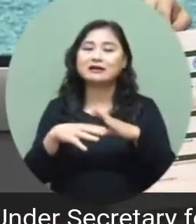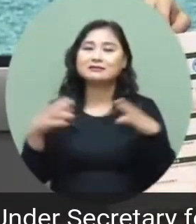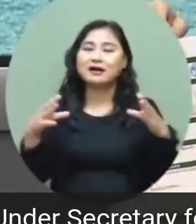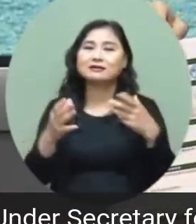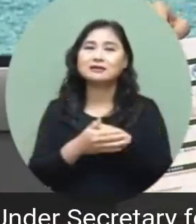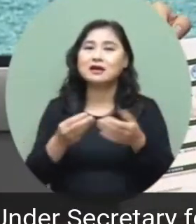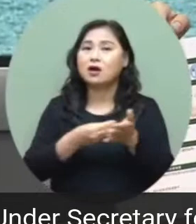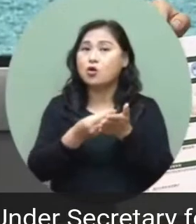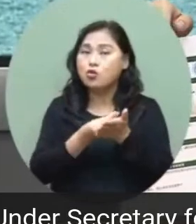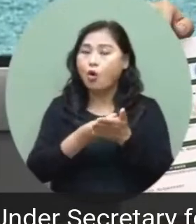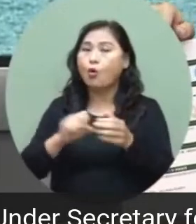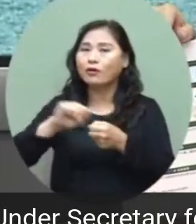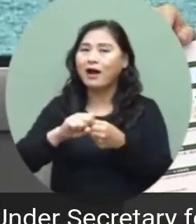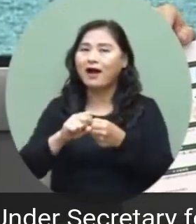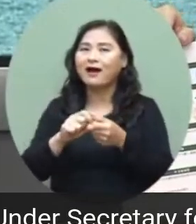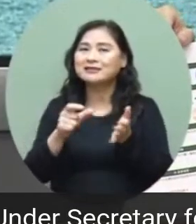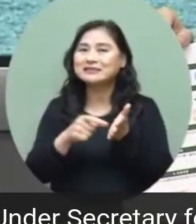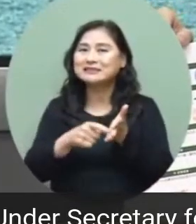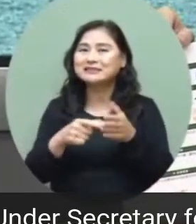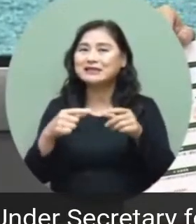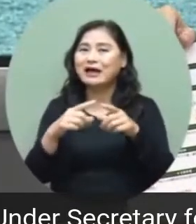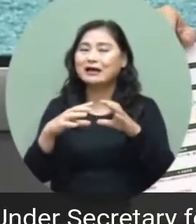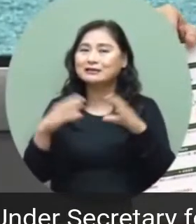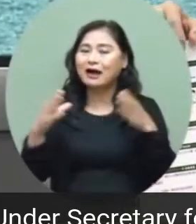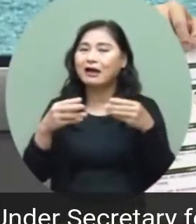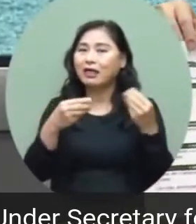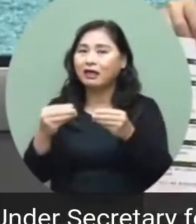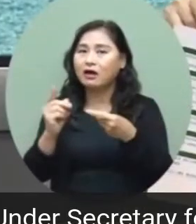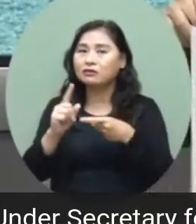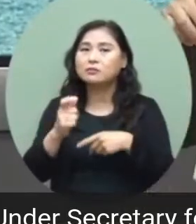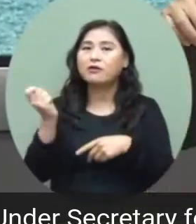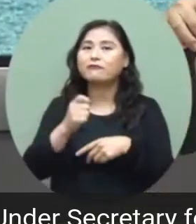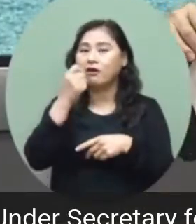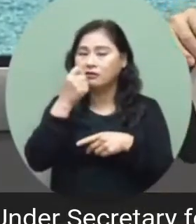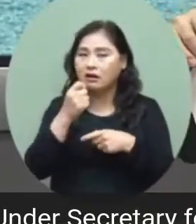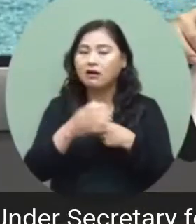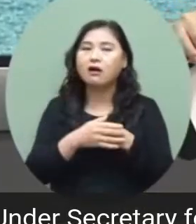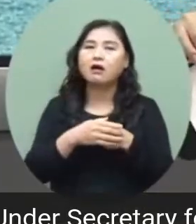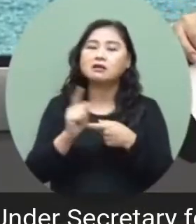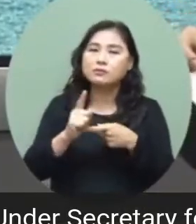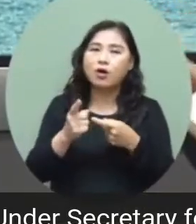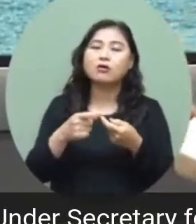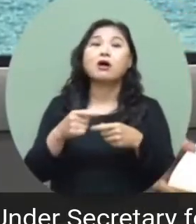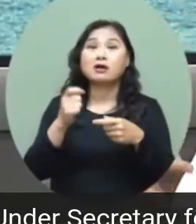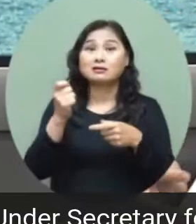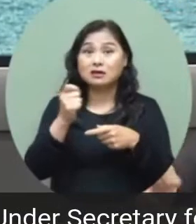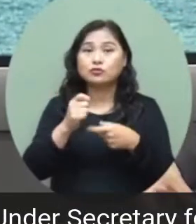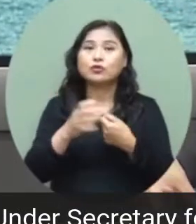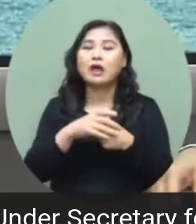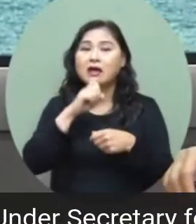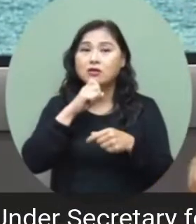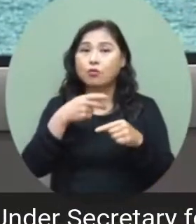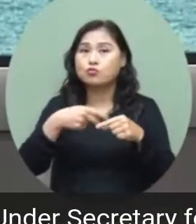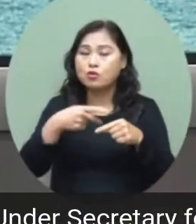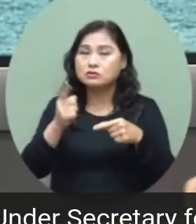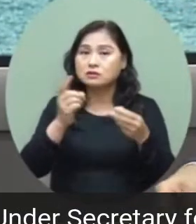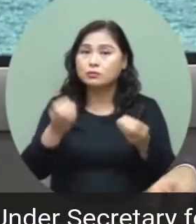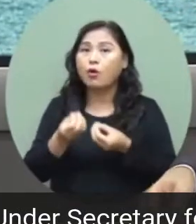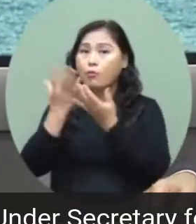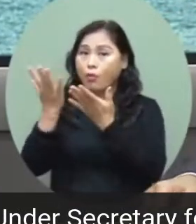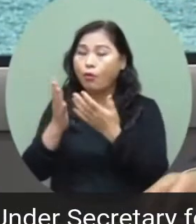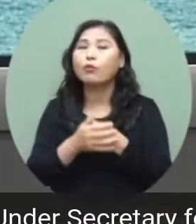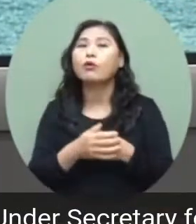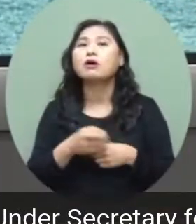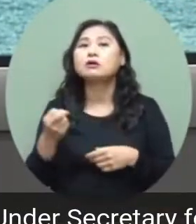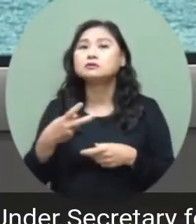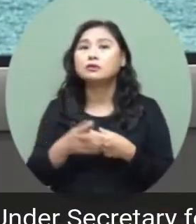like this. We have bigger fonts, and there will be instructions on the use of the test kits and how